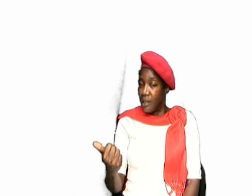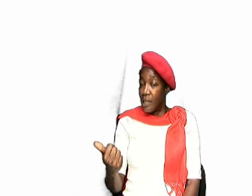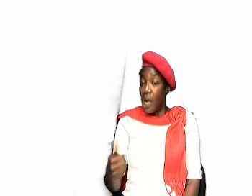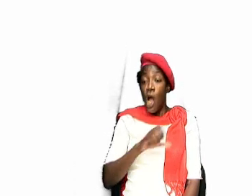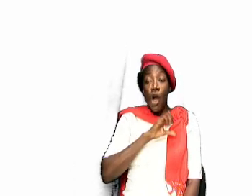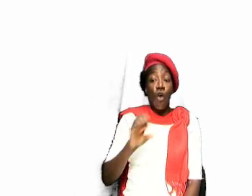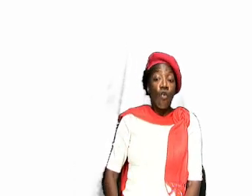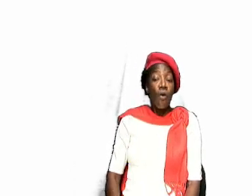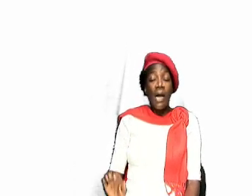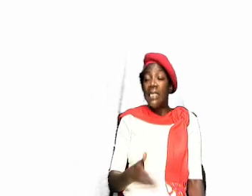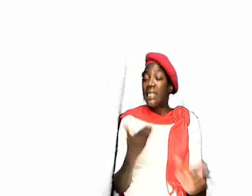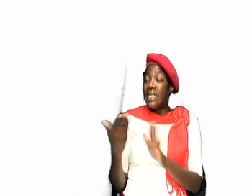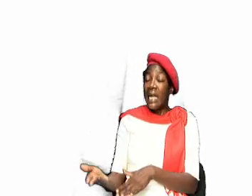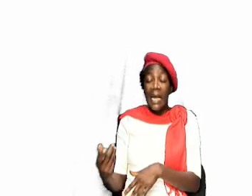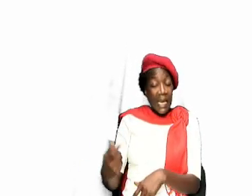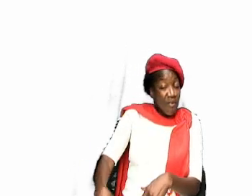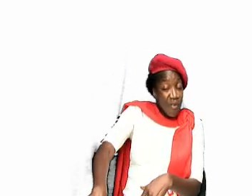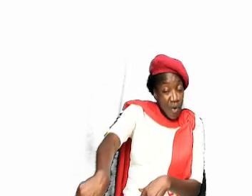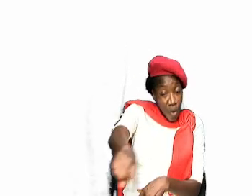Christ died for us.